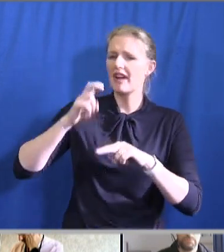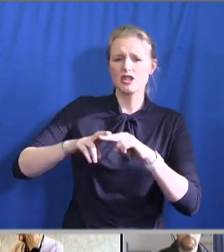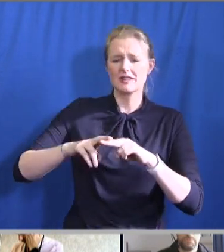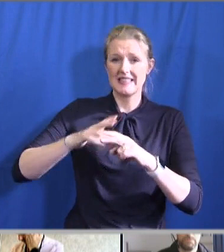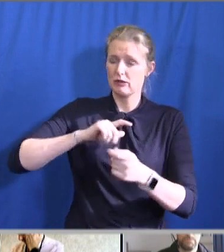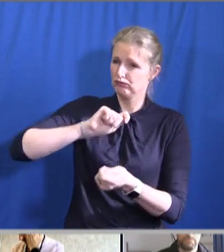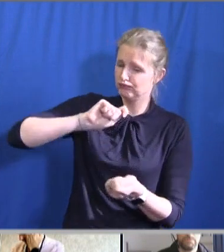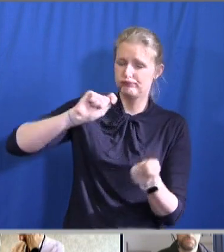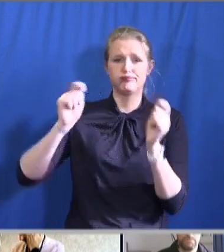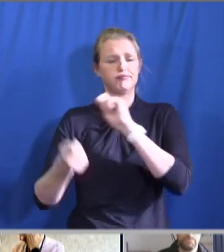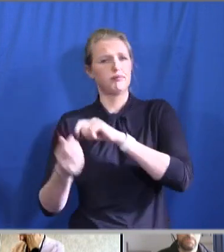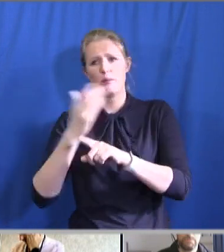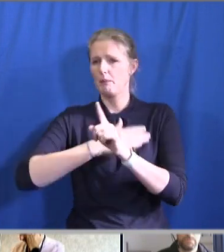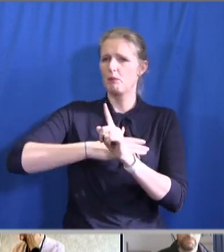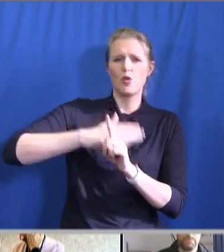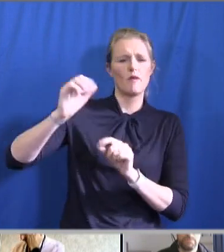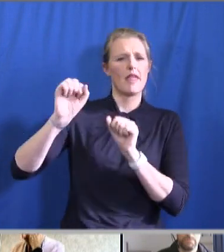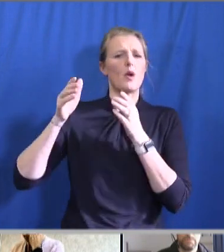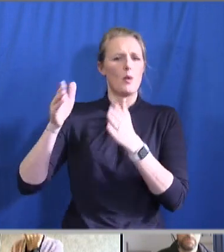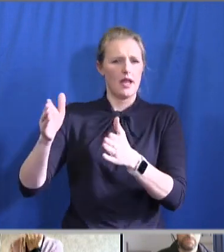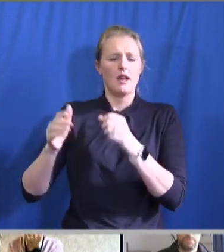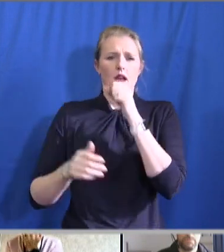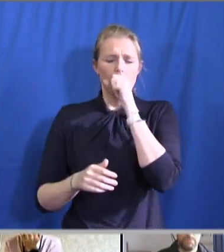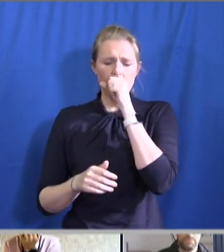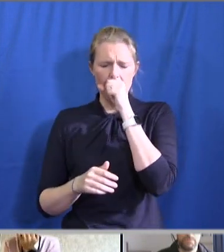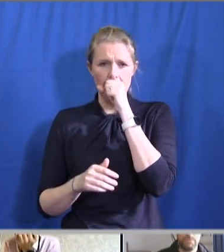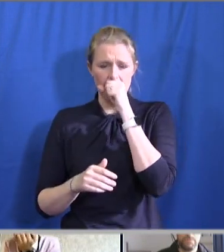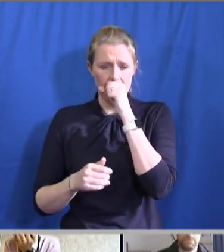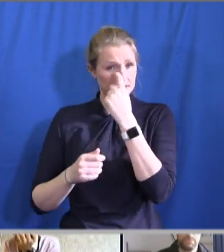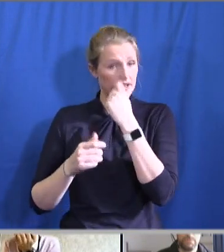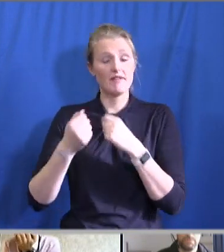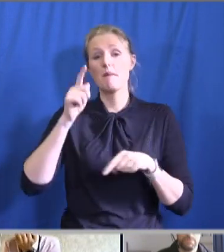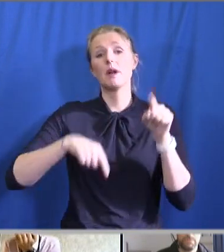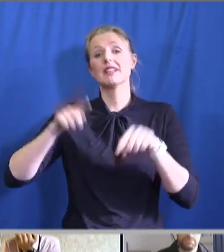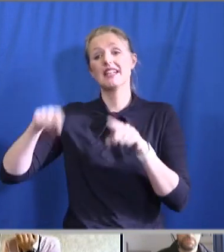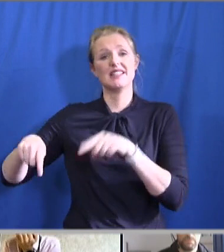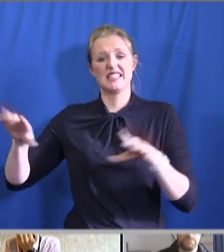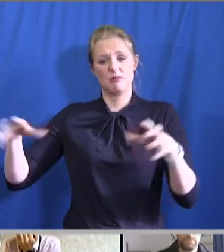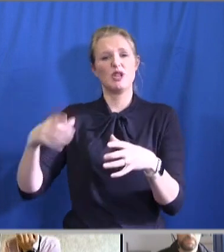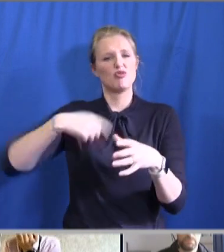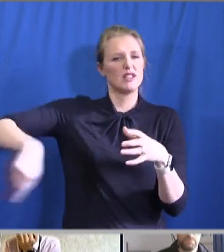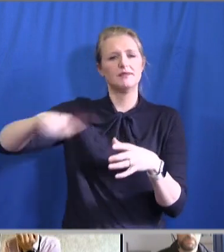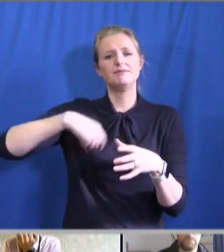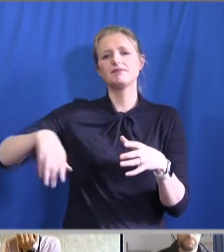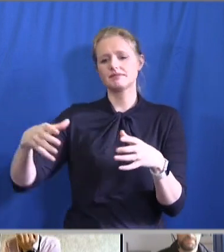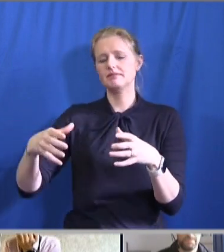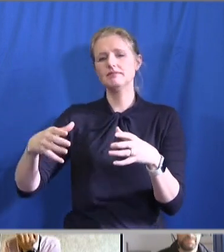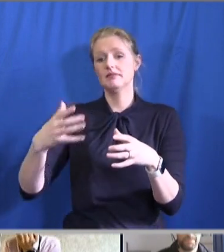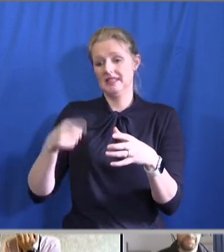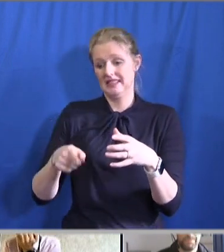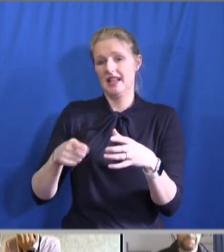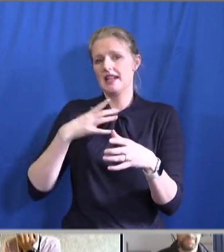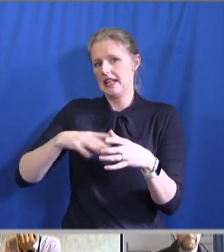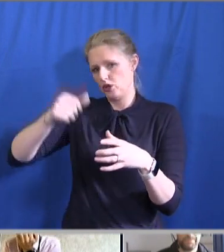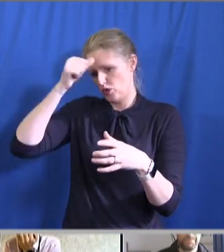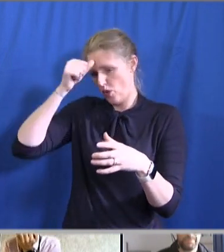team approach, which was started, is important that we get the continued funding to be able to do that. Funding not just